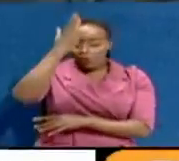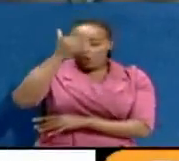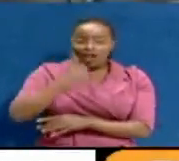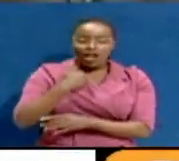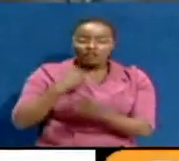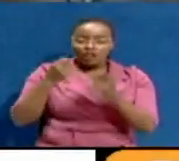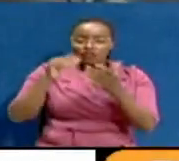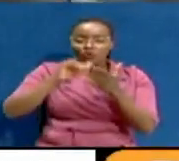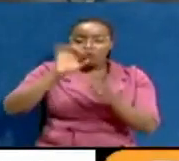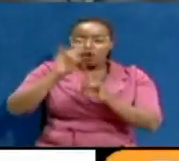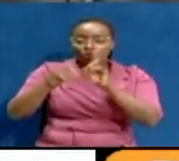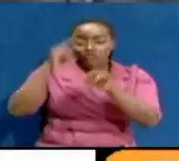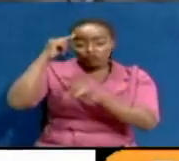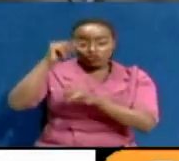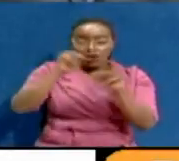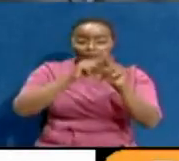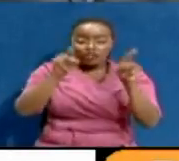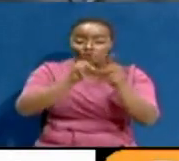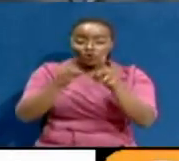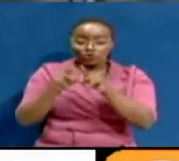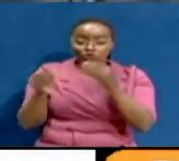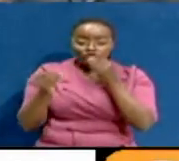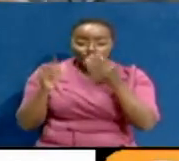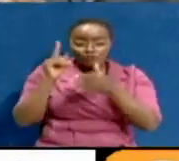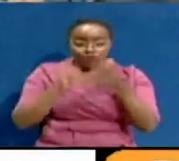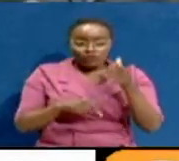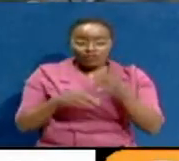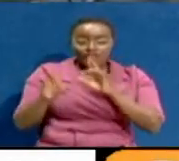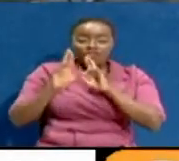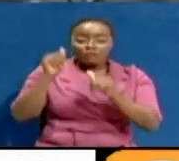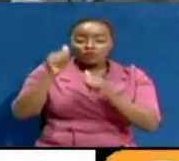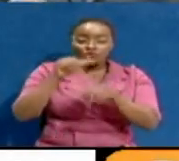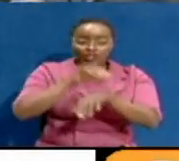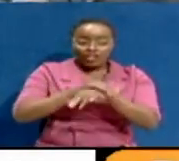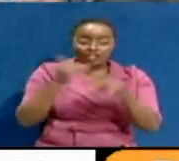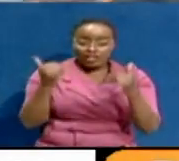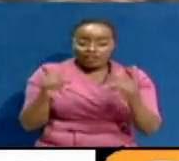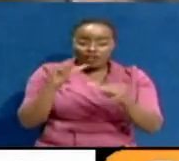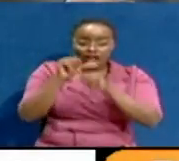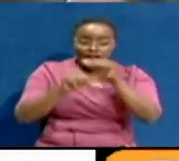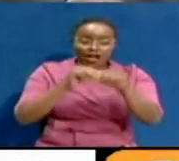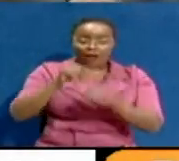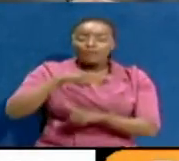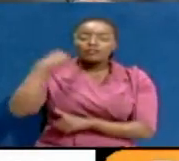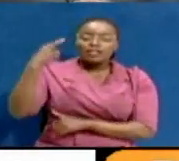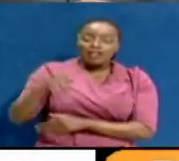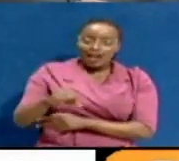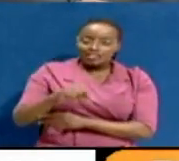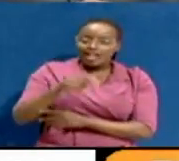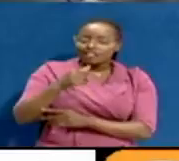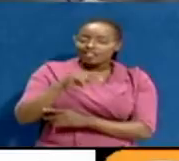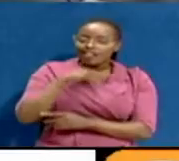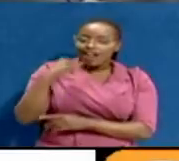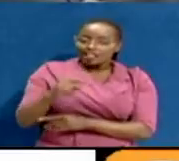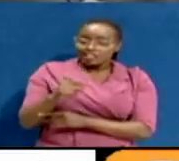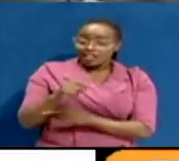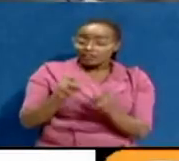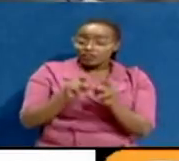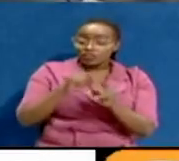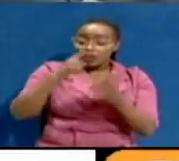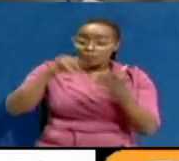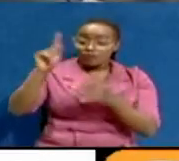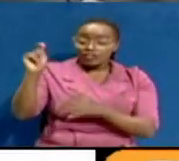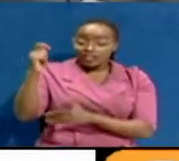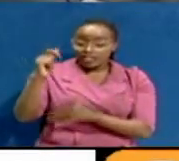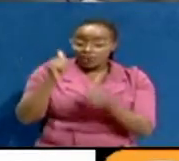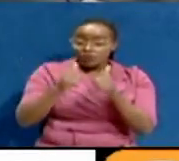have a few more questions for you. But also to let you know that the reports that we are receiving regarding this Russian vaccine approved in Kenya, what